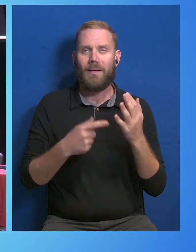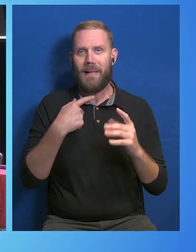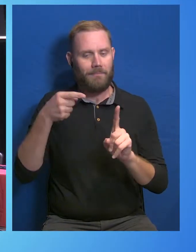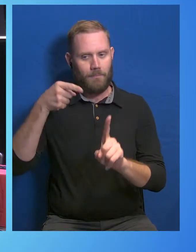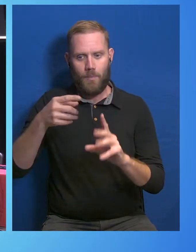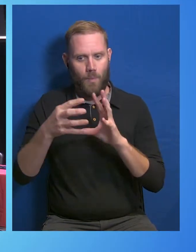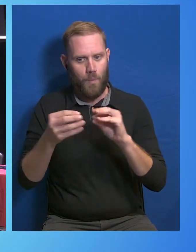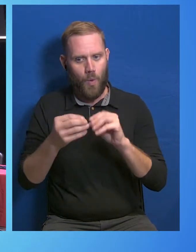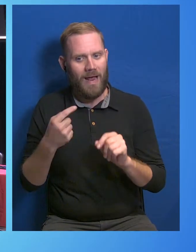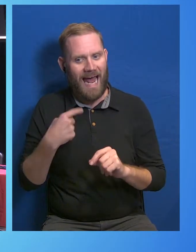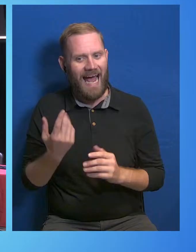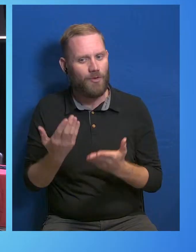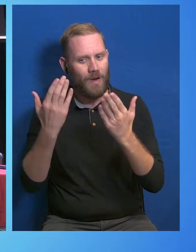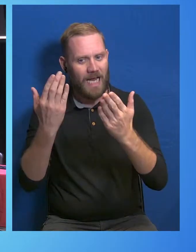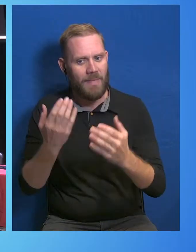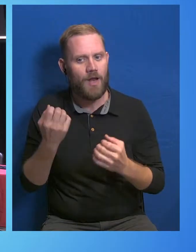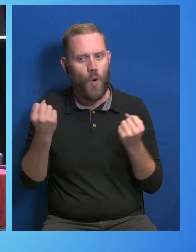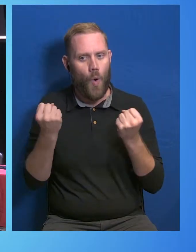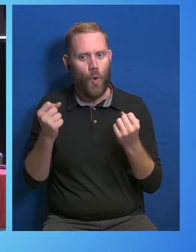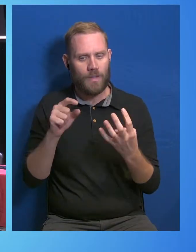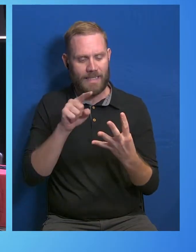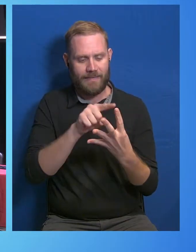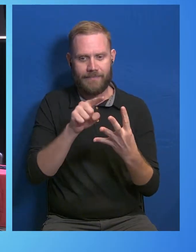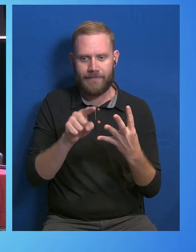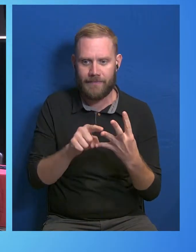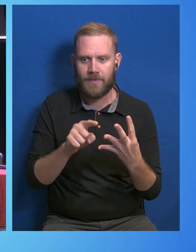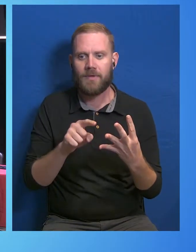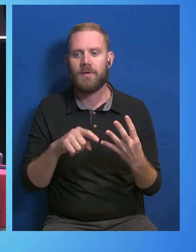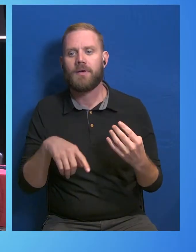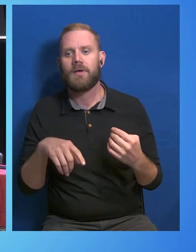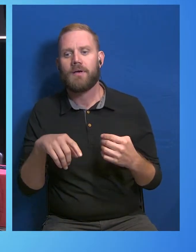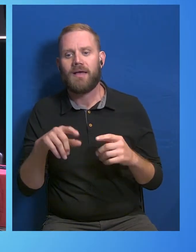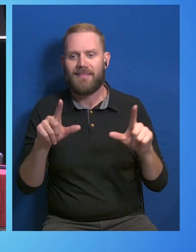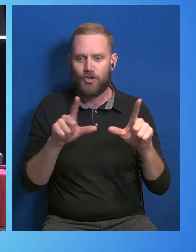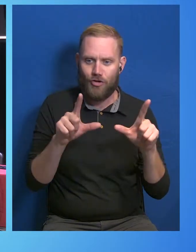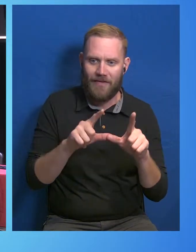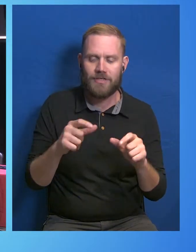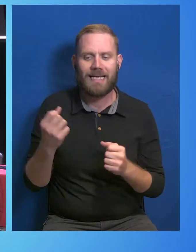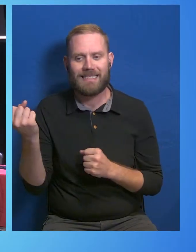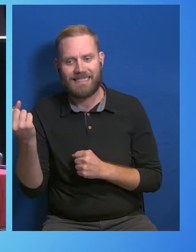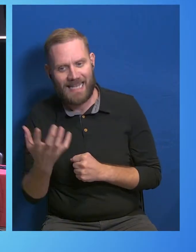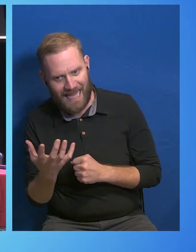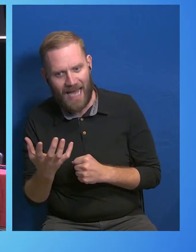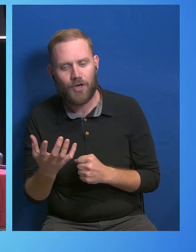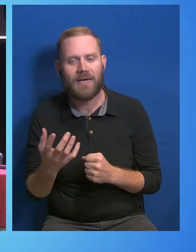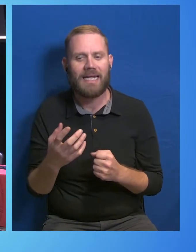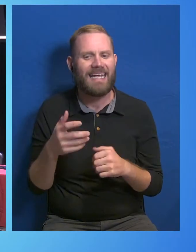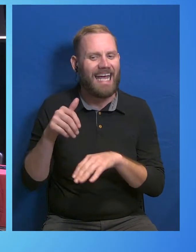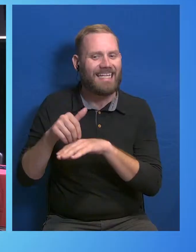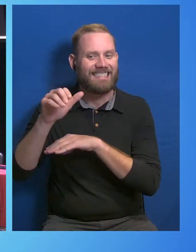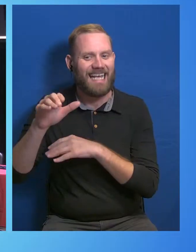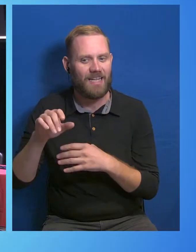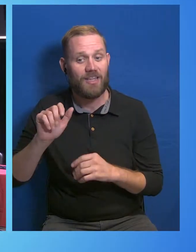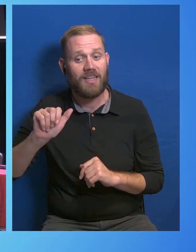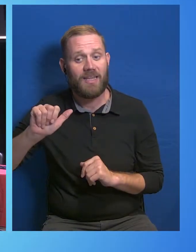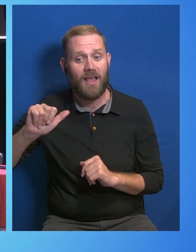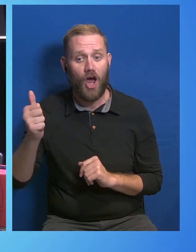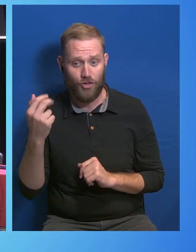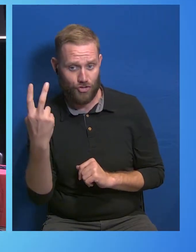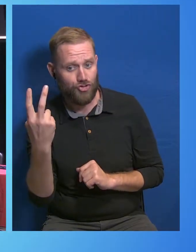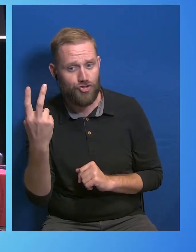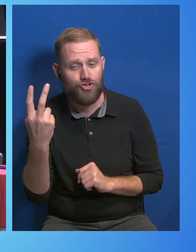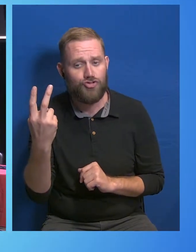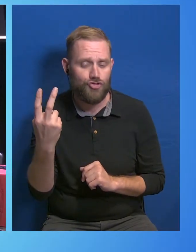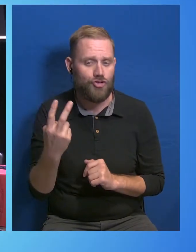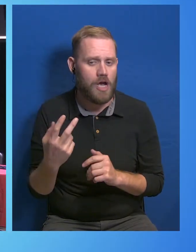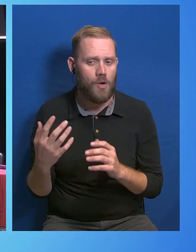is hold off on the 2 and continue on with the most important of them that could get us the most and